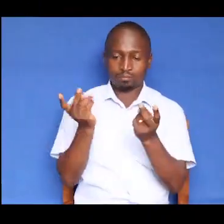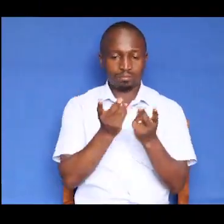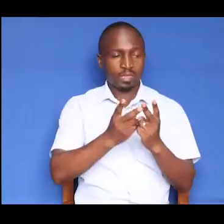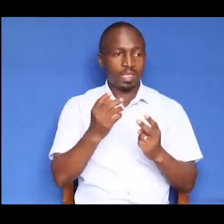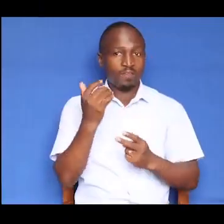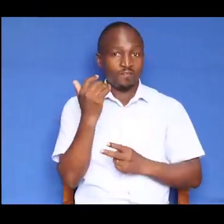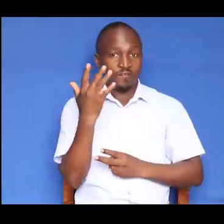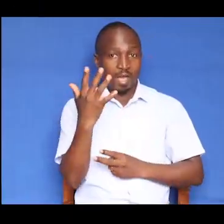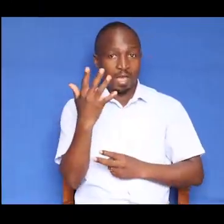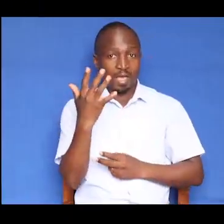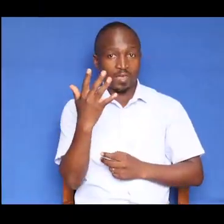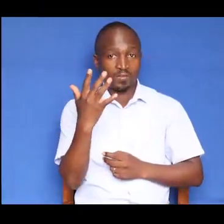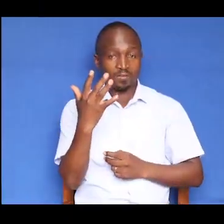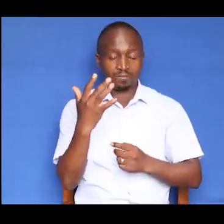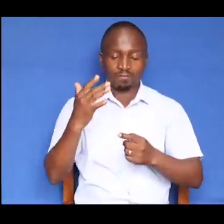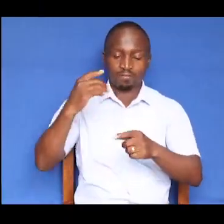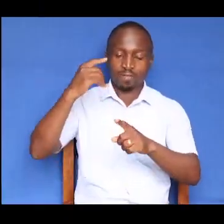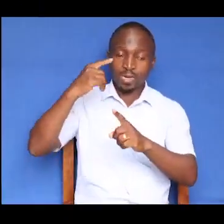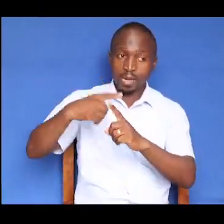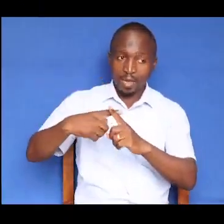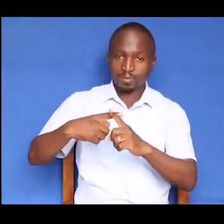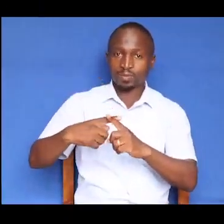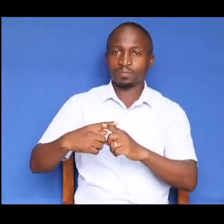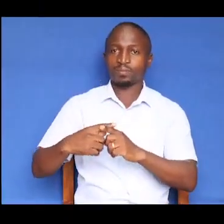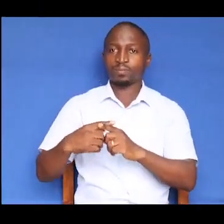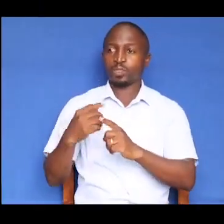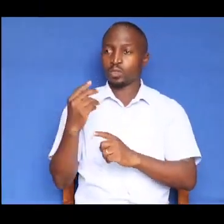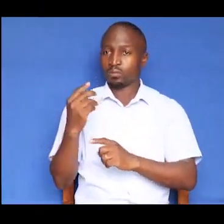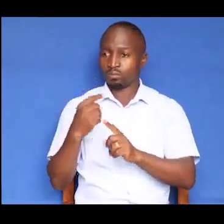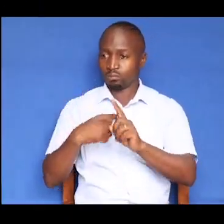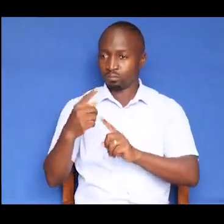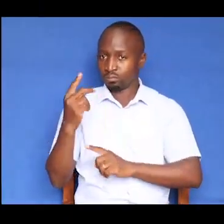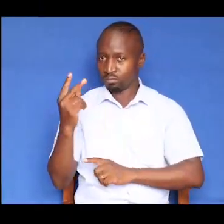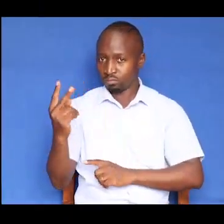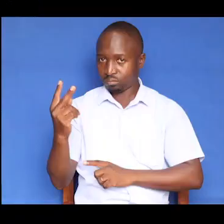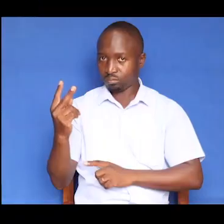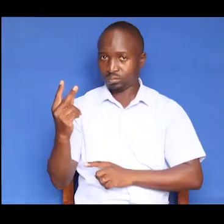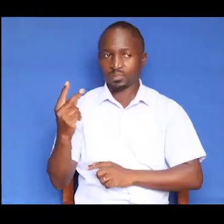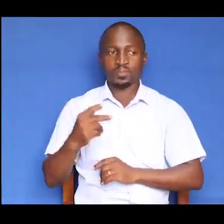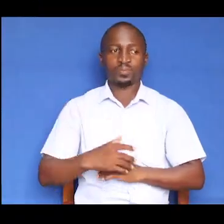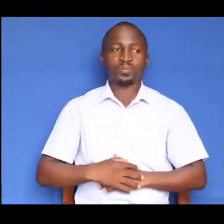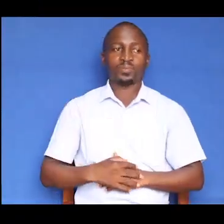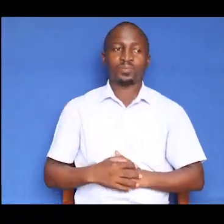5, which is multiplier, times 200.